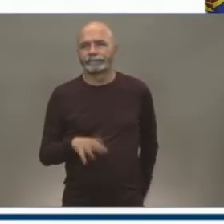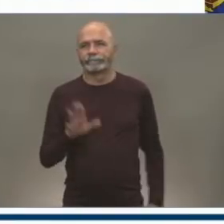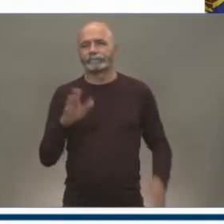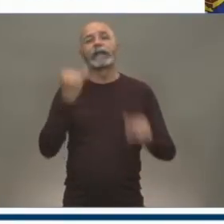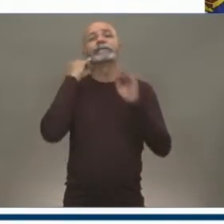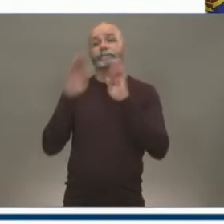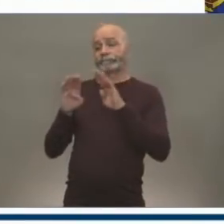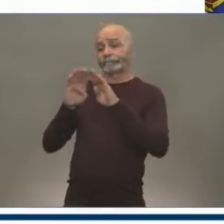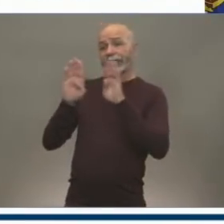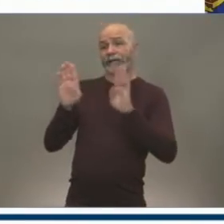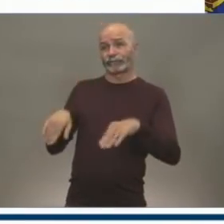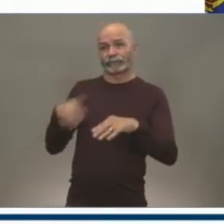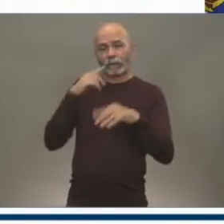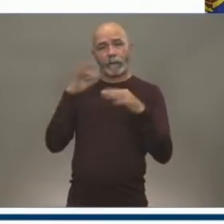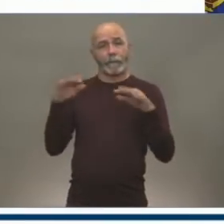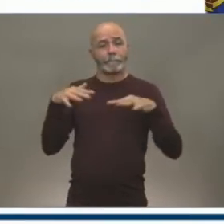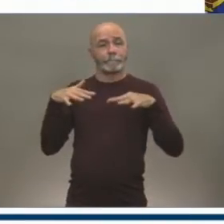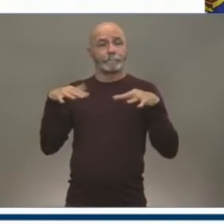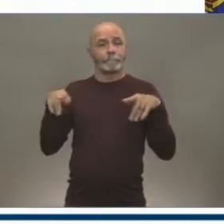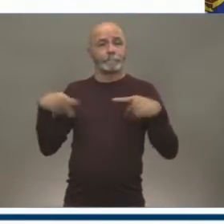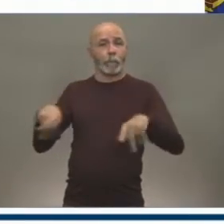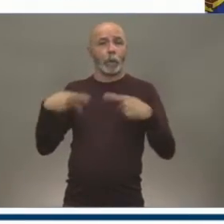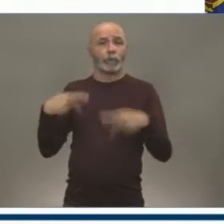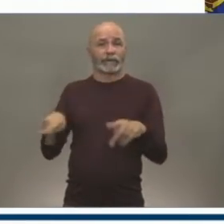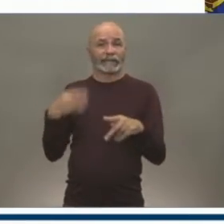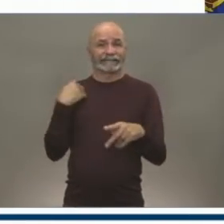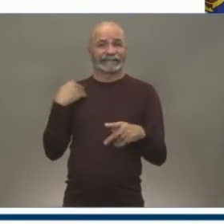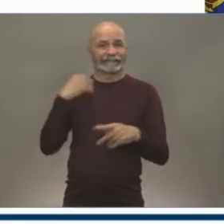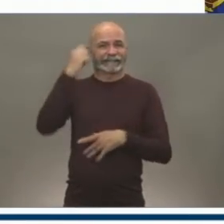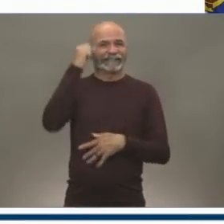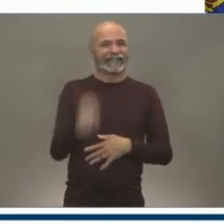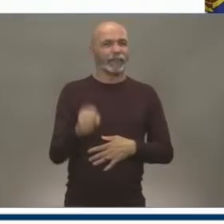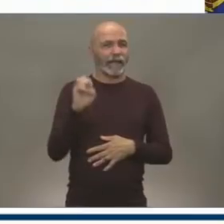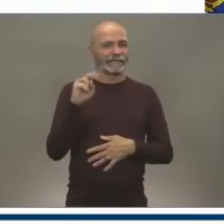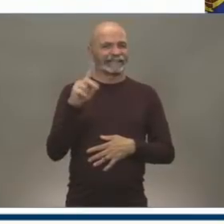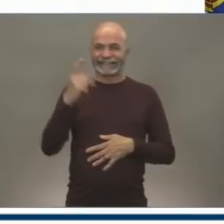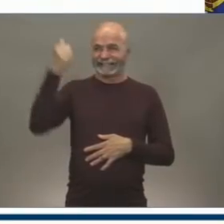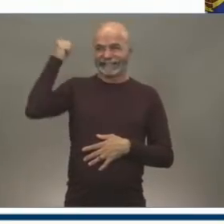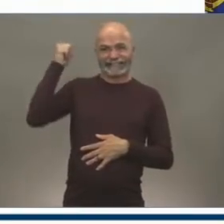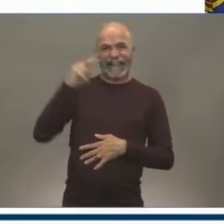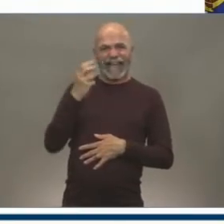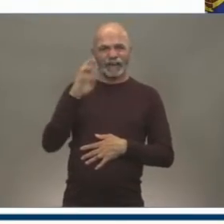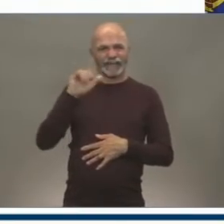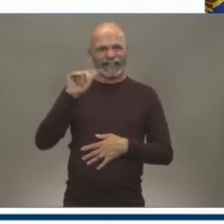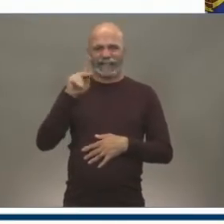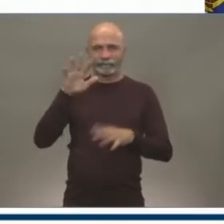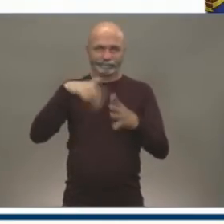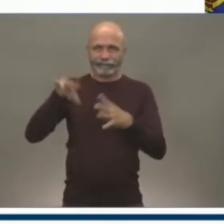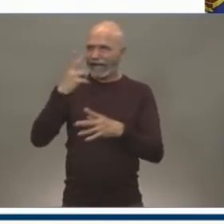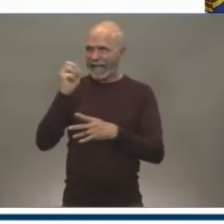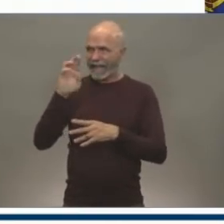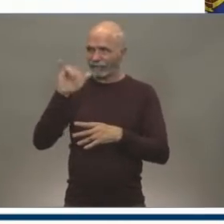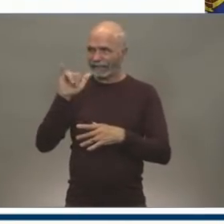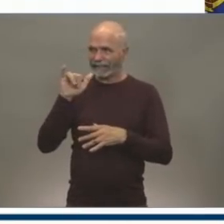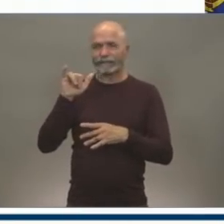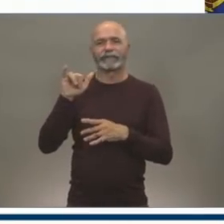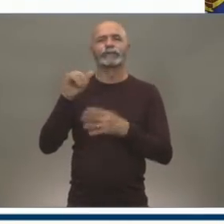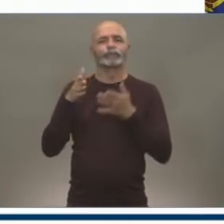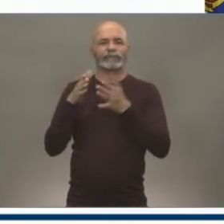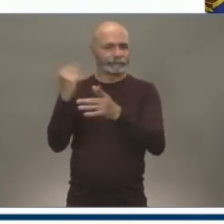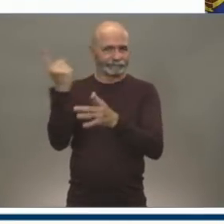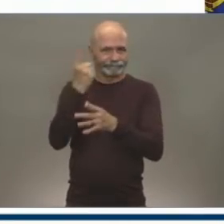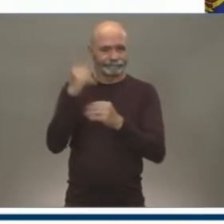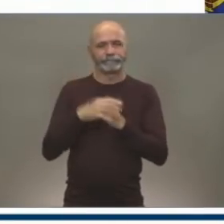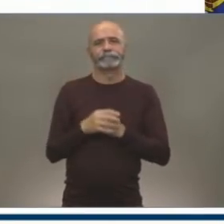reported on extensively in the South End, can you tell us, again, it would probably give people a better understanding of